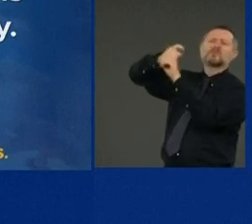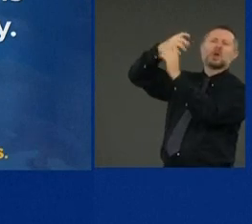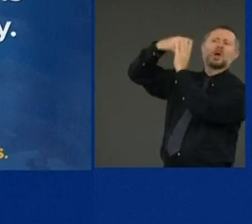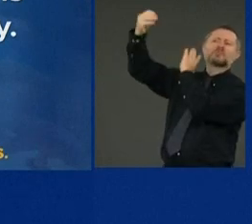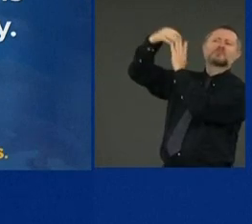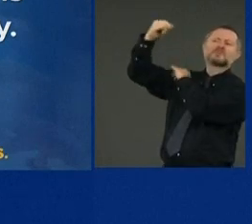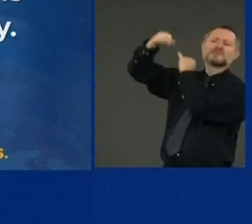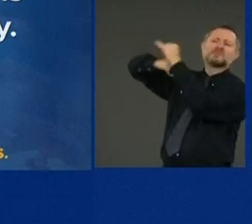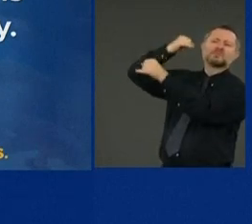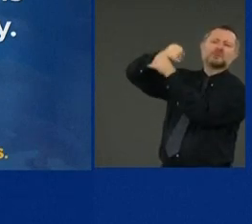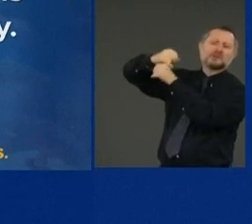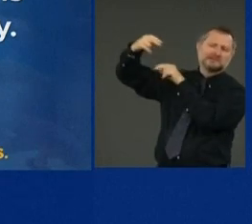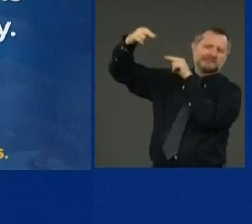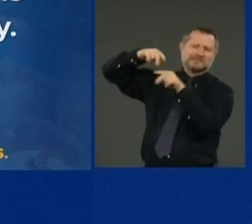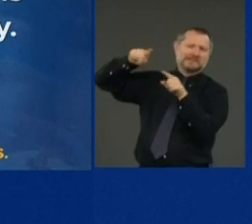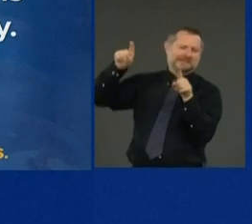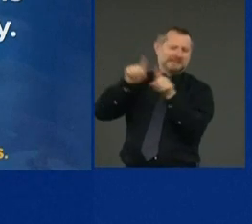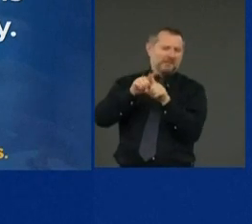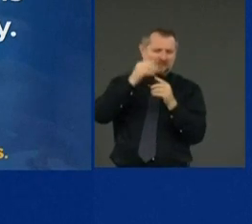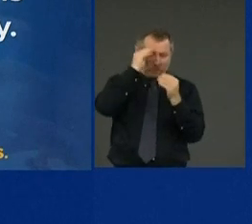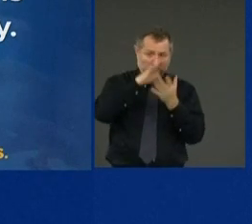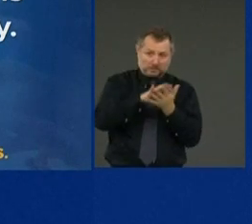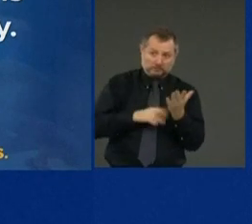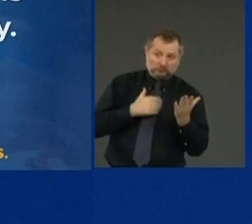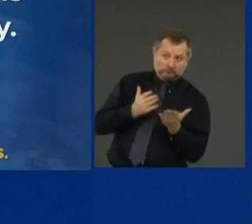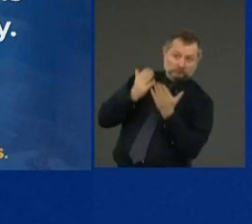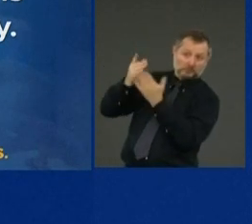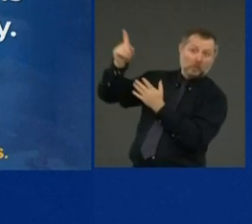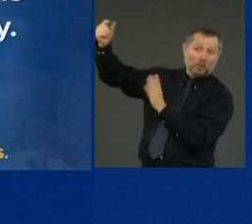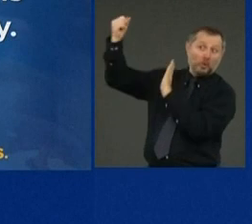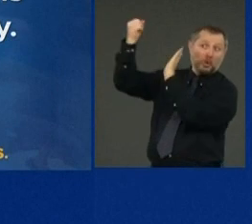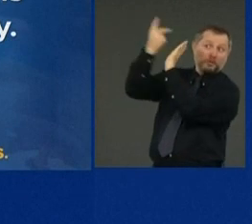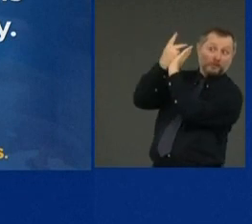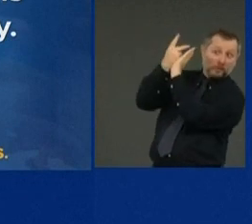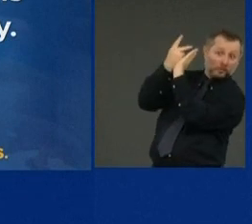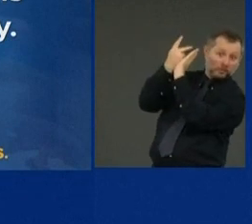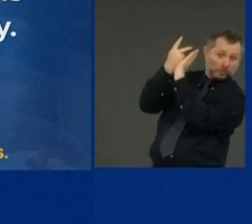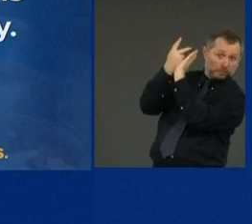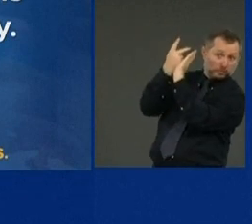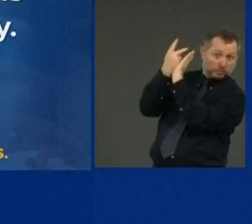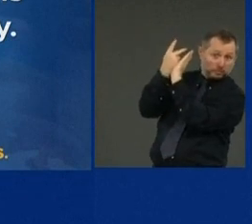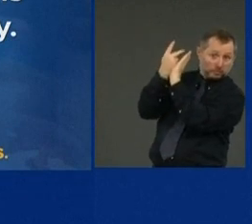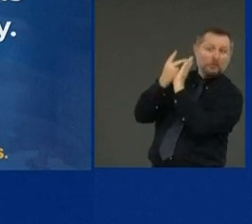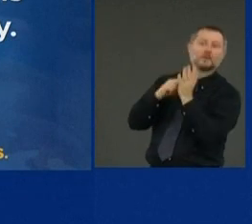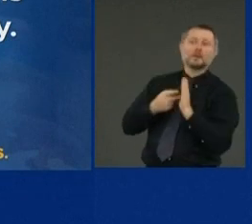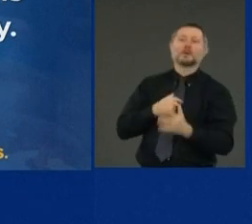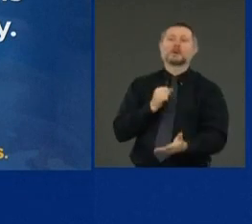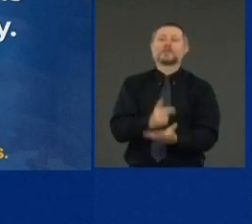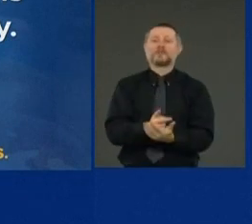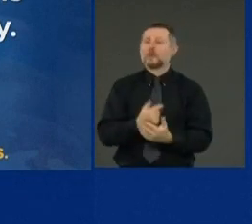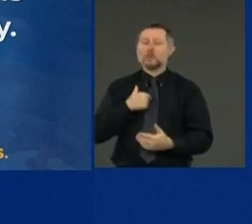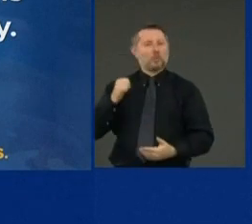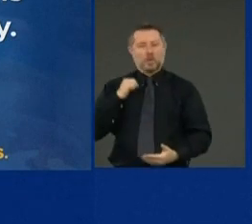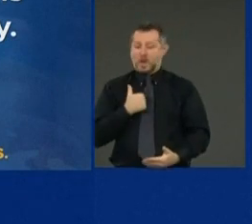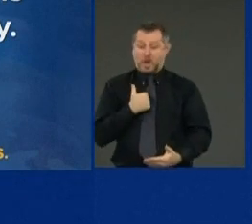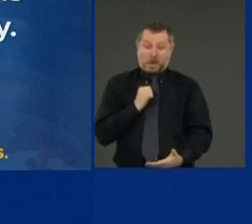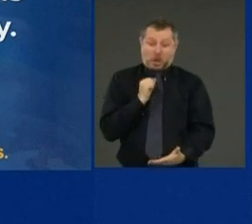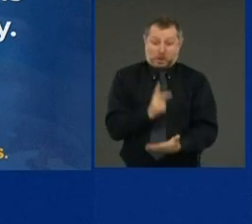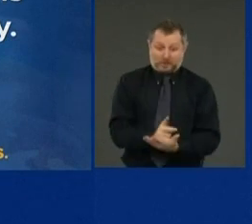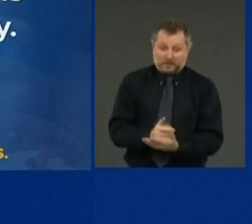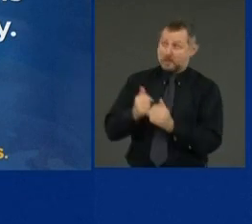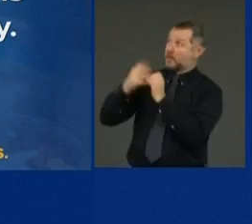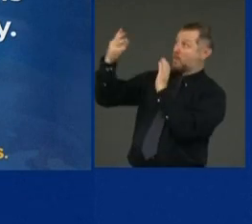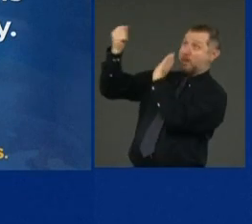and when they sign off, then I sign off. I do not sign off until they sign off. So